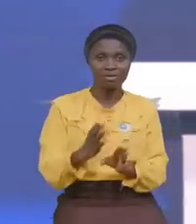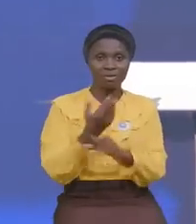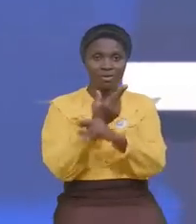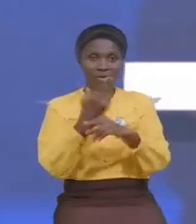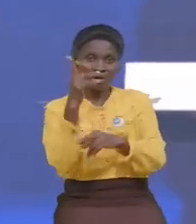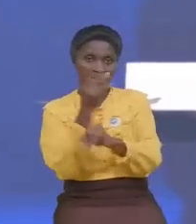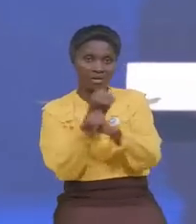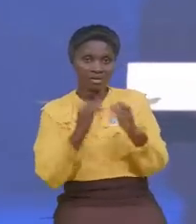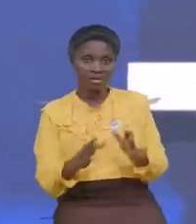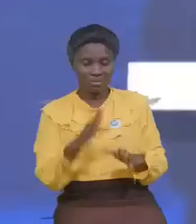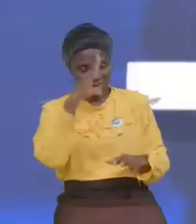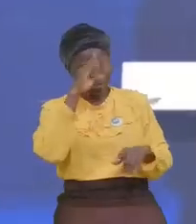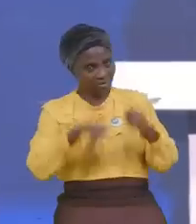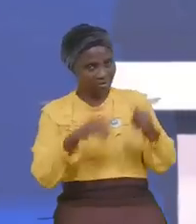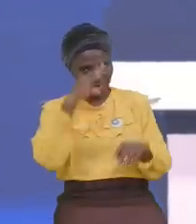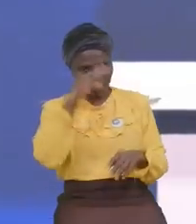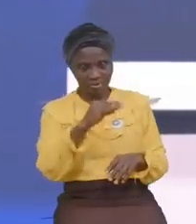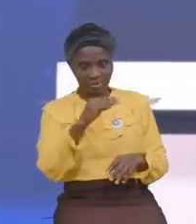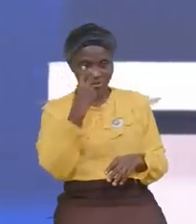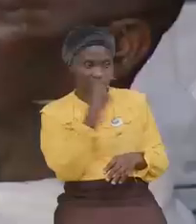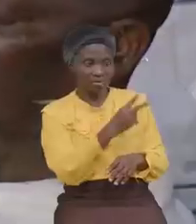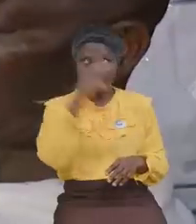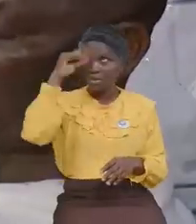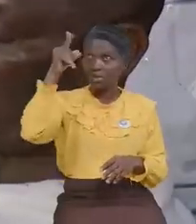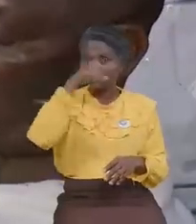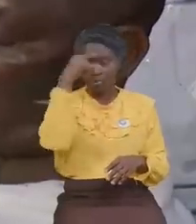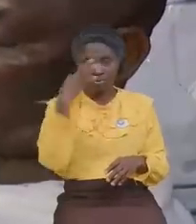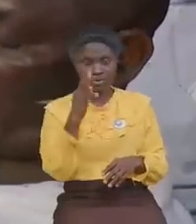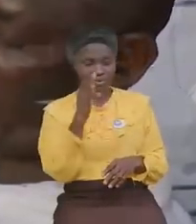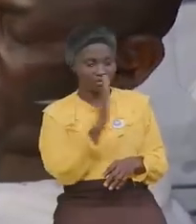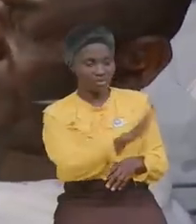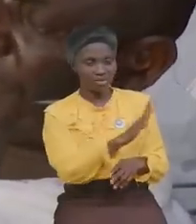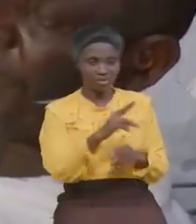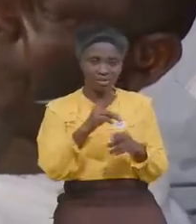see him because of his little stature.